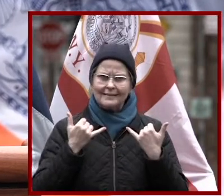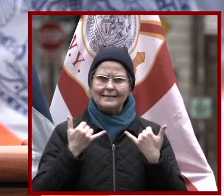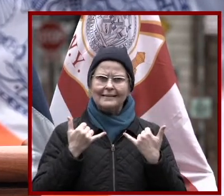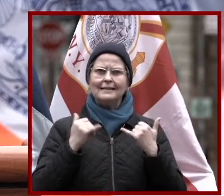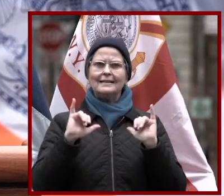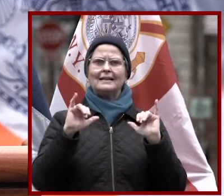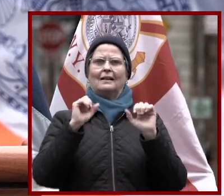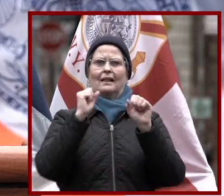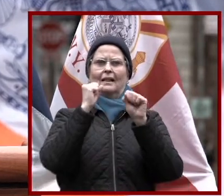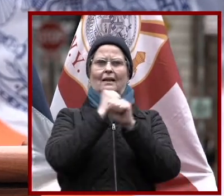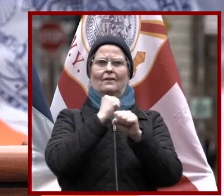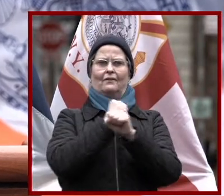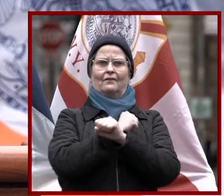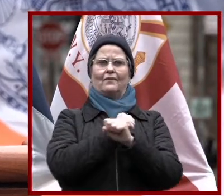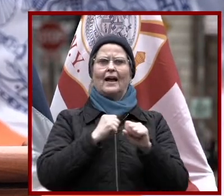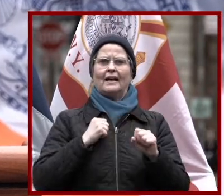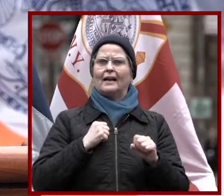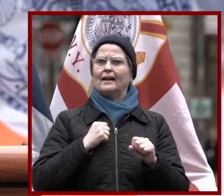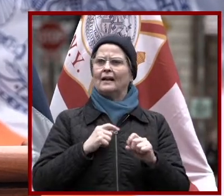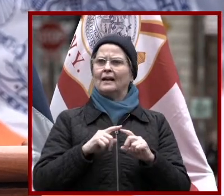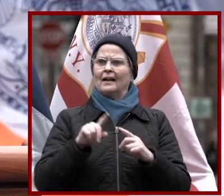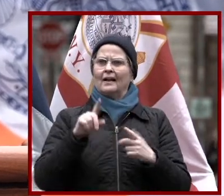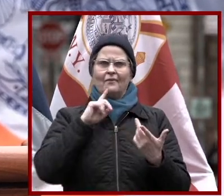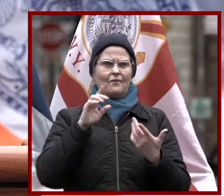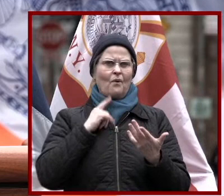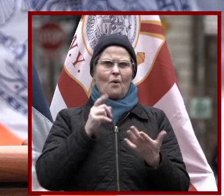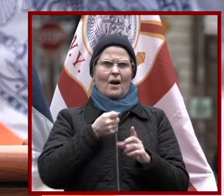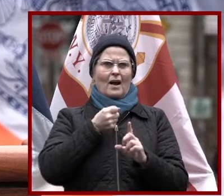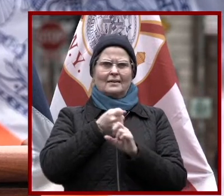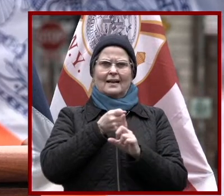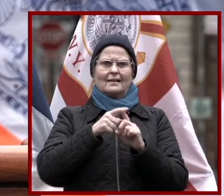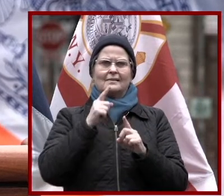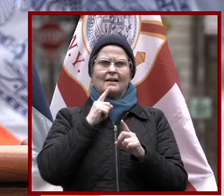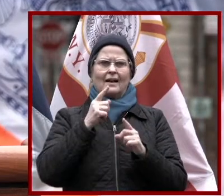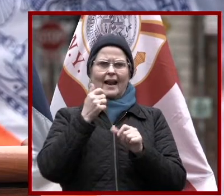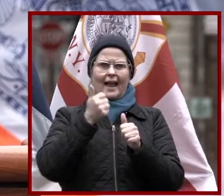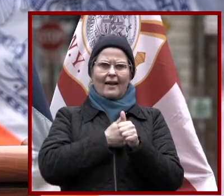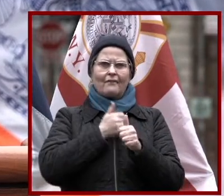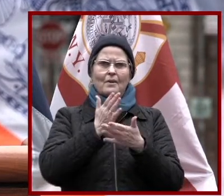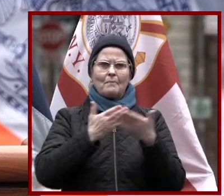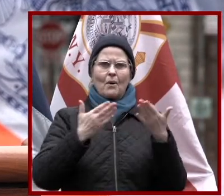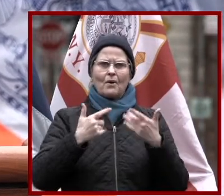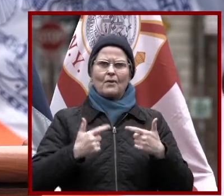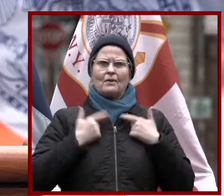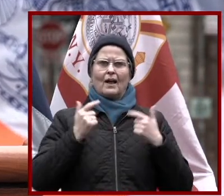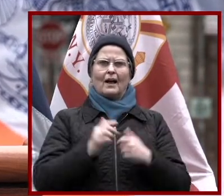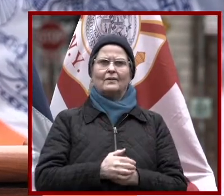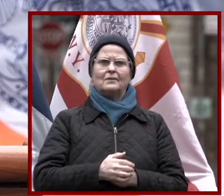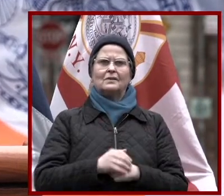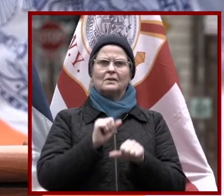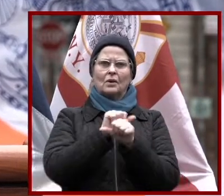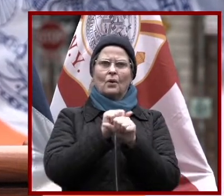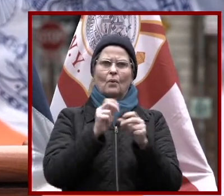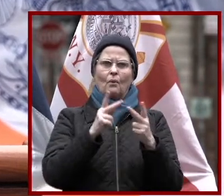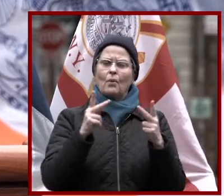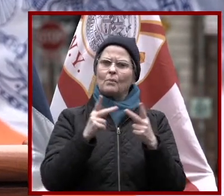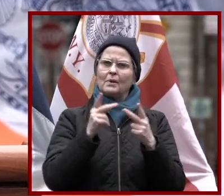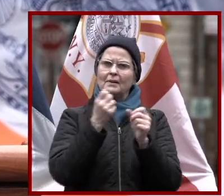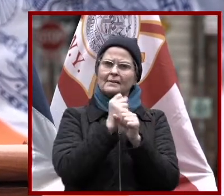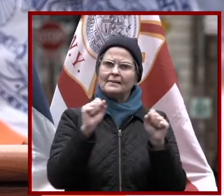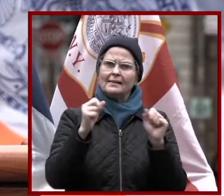against extraordinary attacks on every angle of their lives. Workplace safety regulations put in place